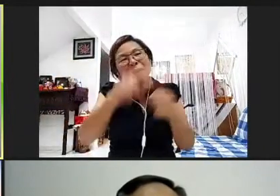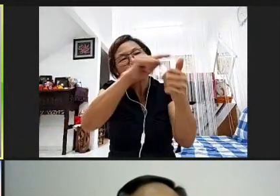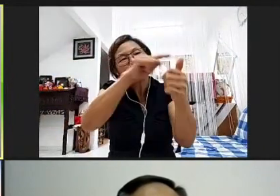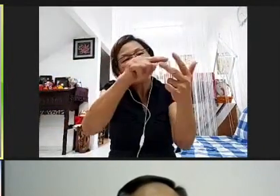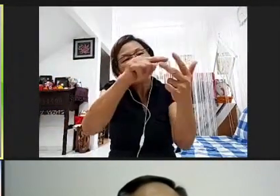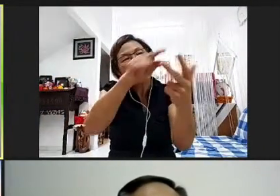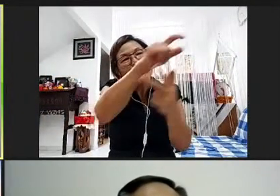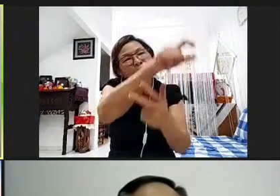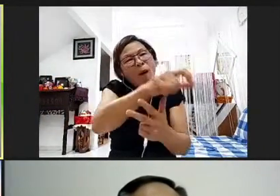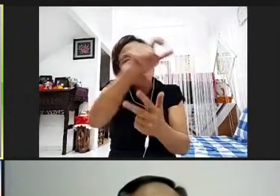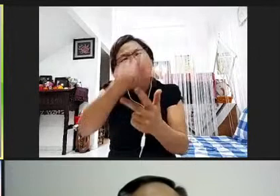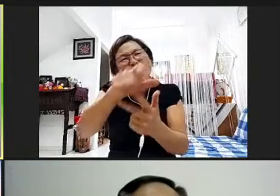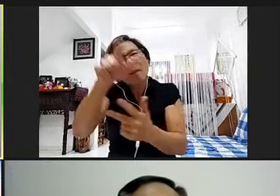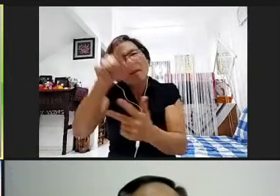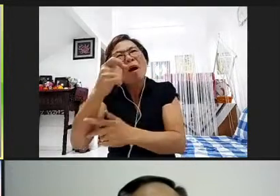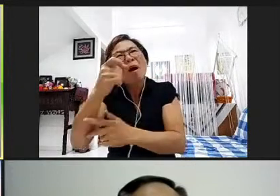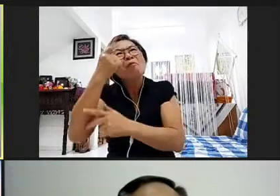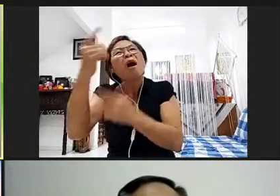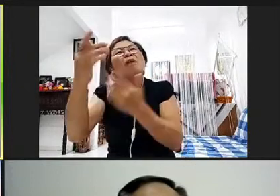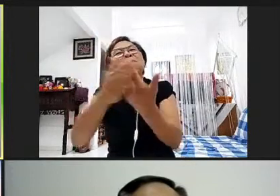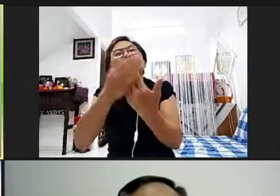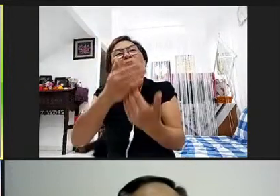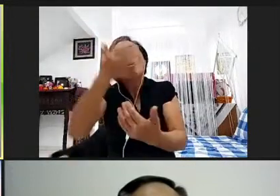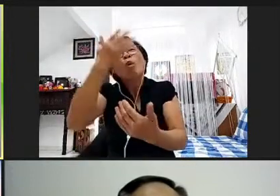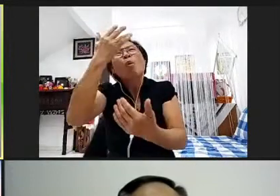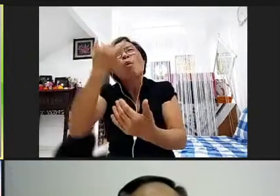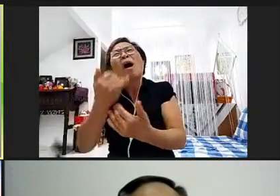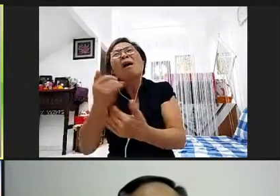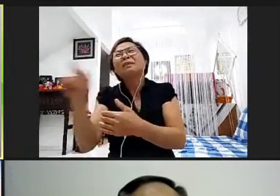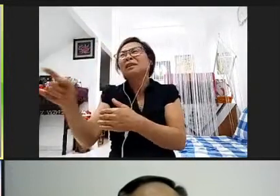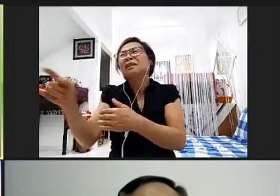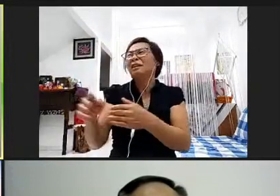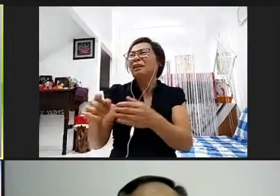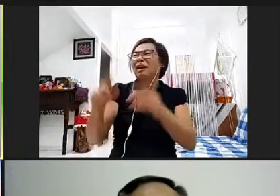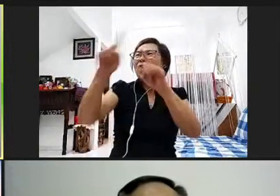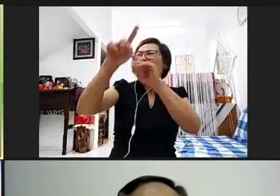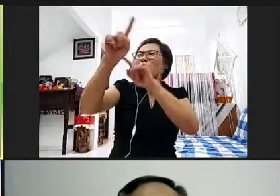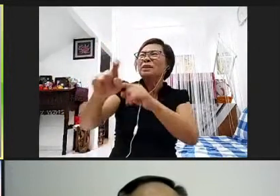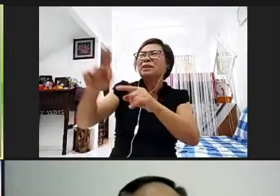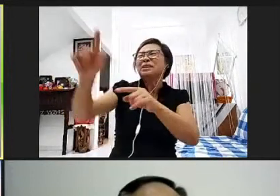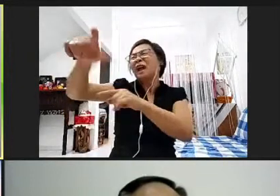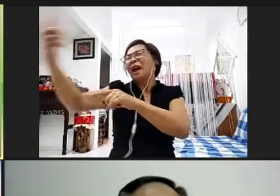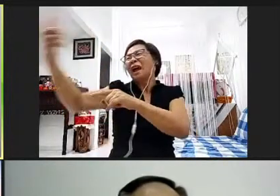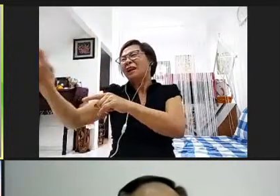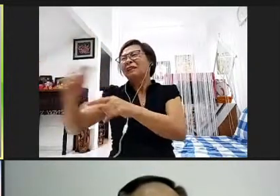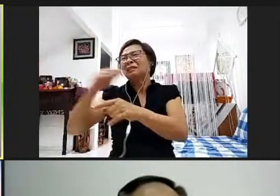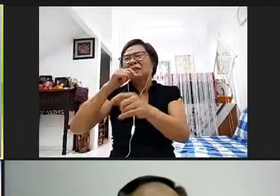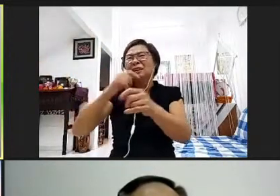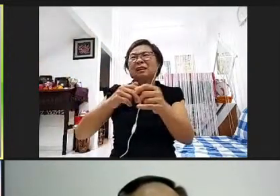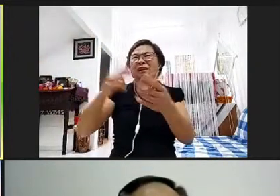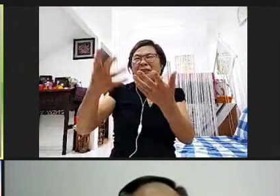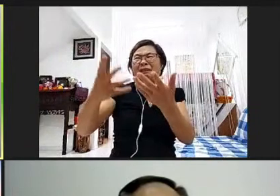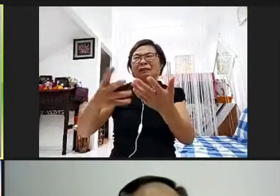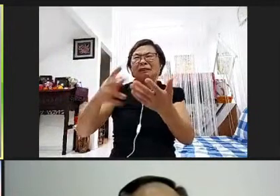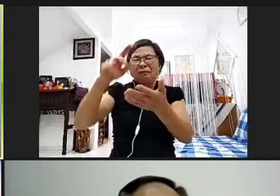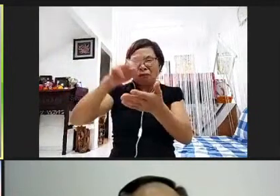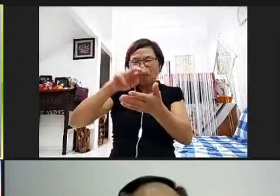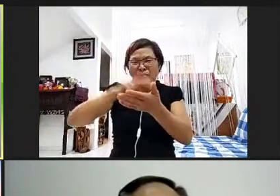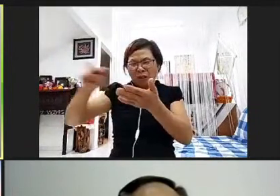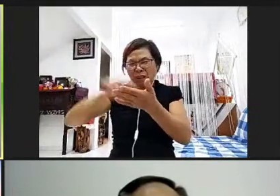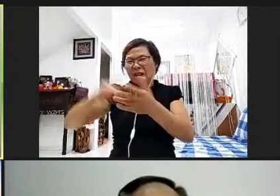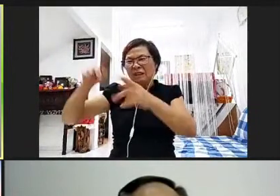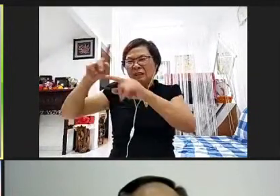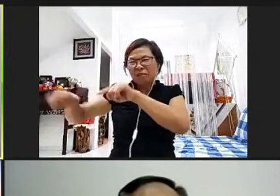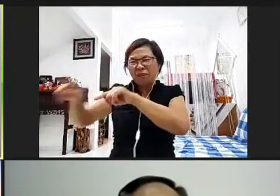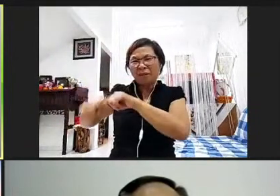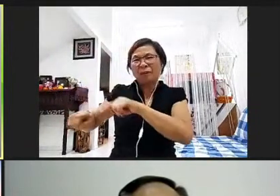are wondering why Sister Mian is reading my question the other way around or not complete, so I am telling all